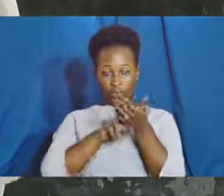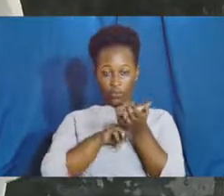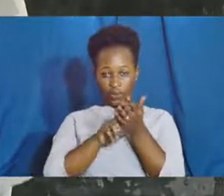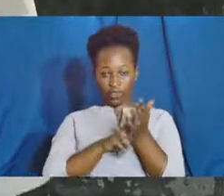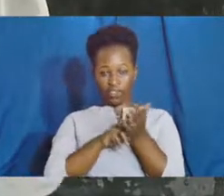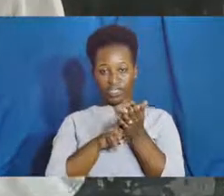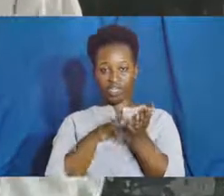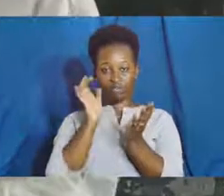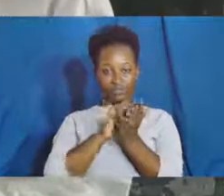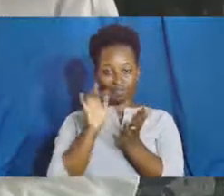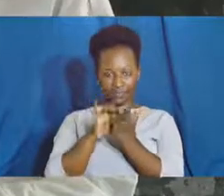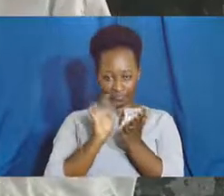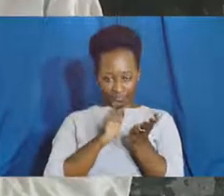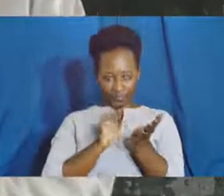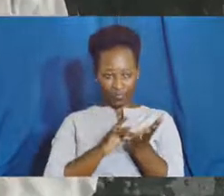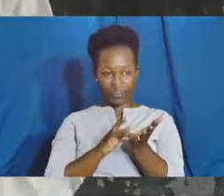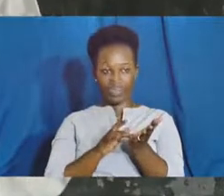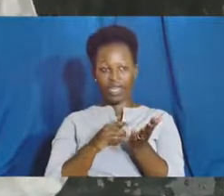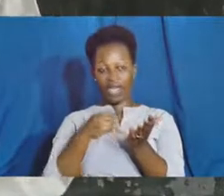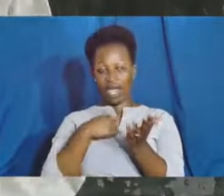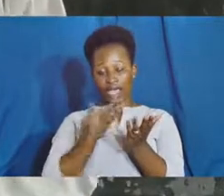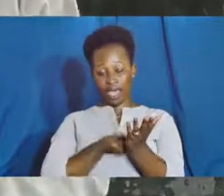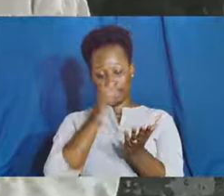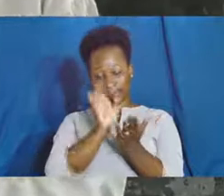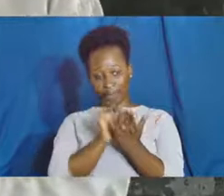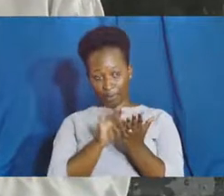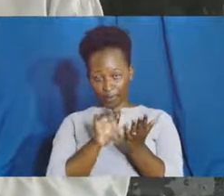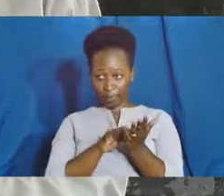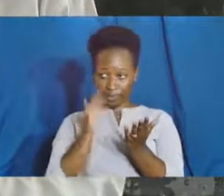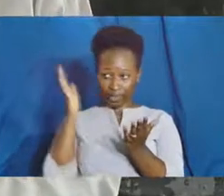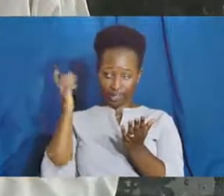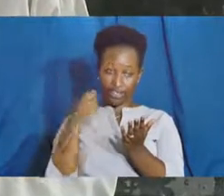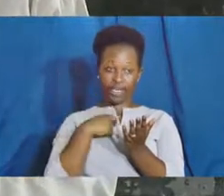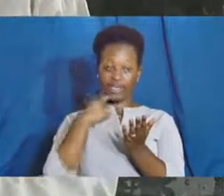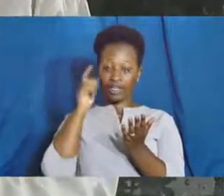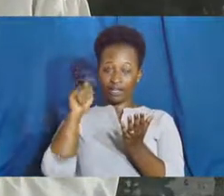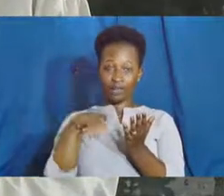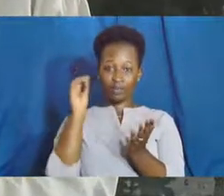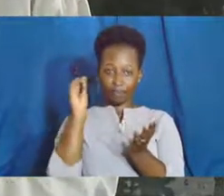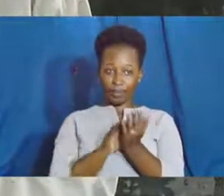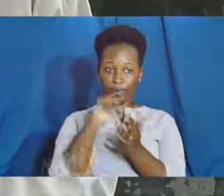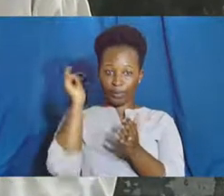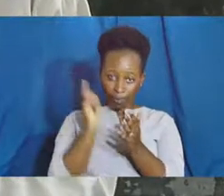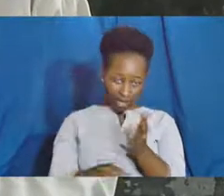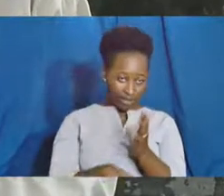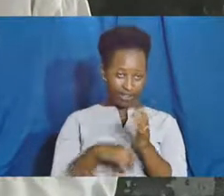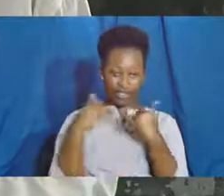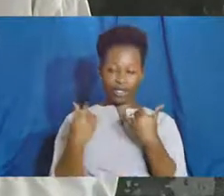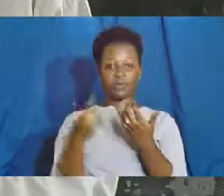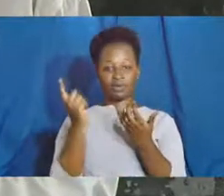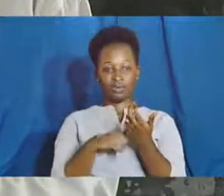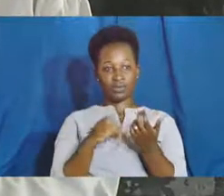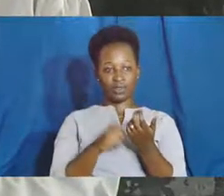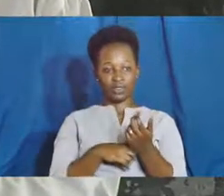So I have a calculator here. So this calculator, I have to enter the what